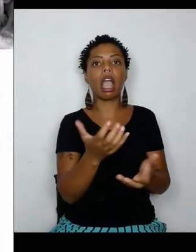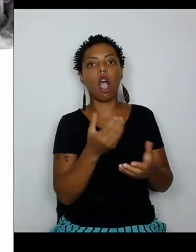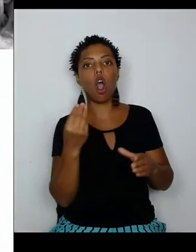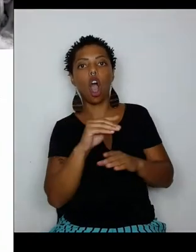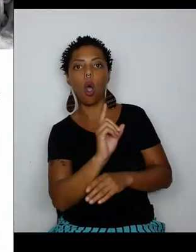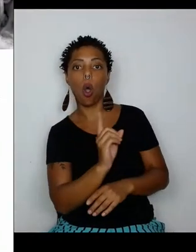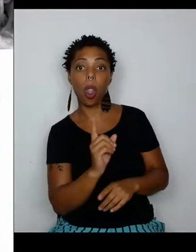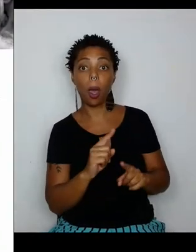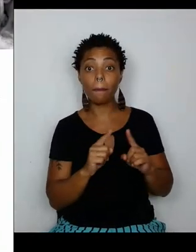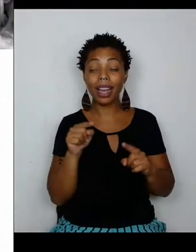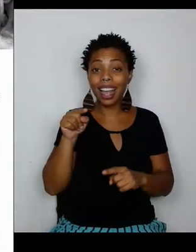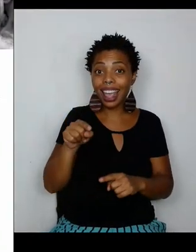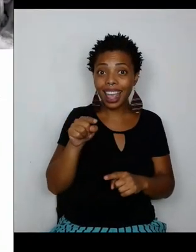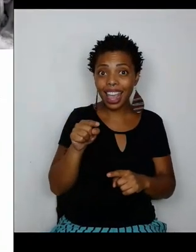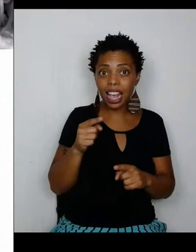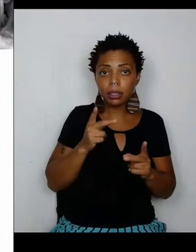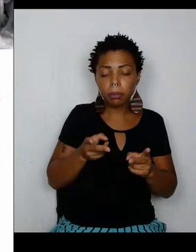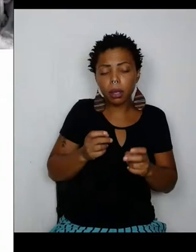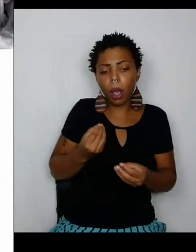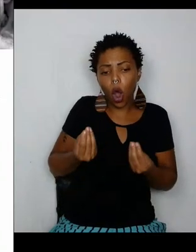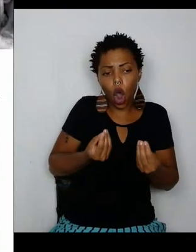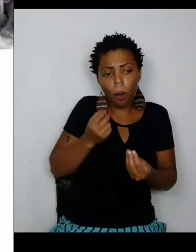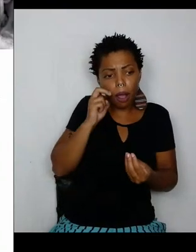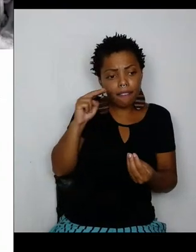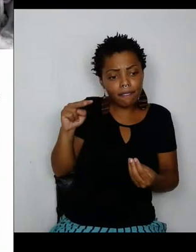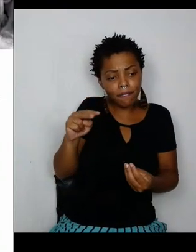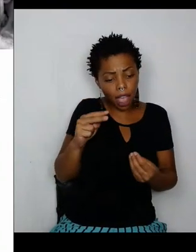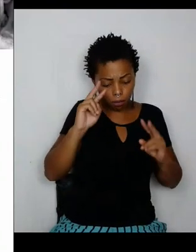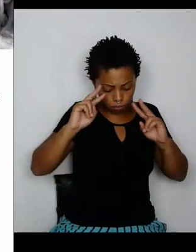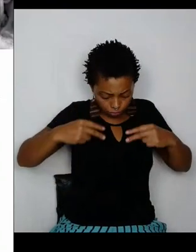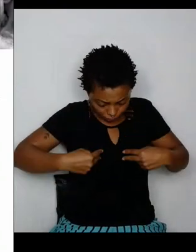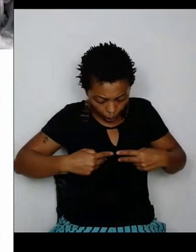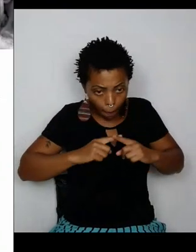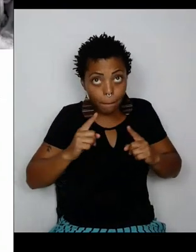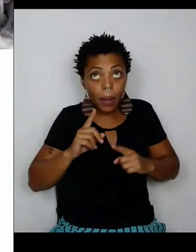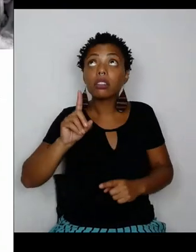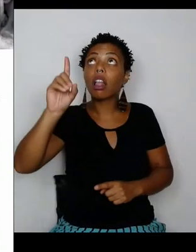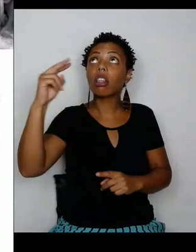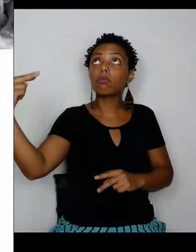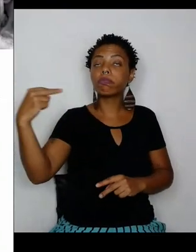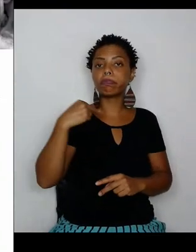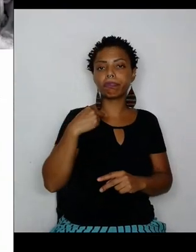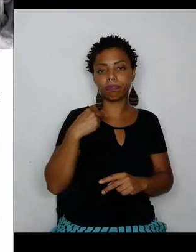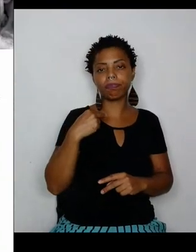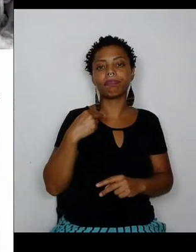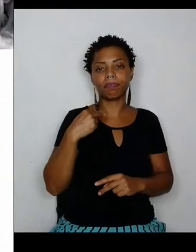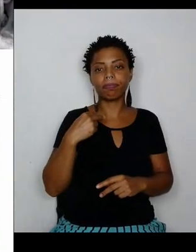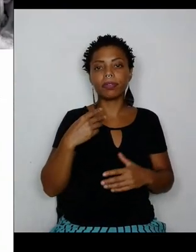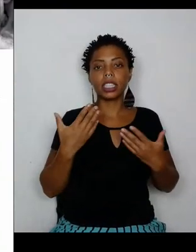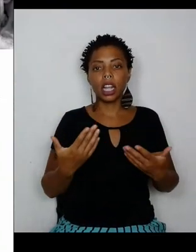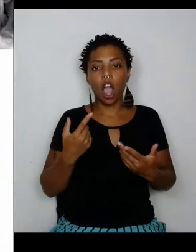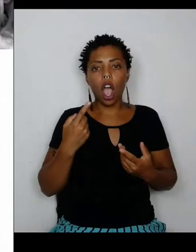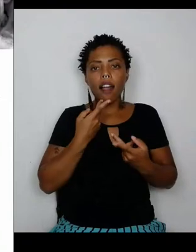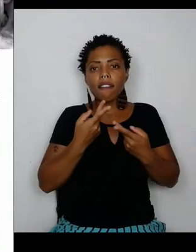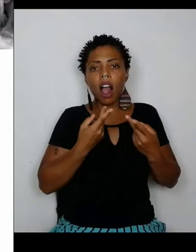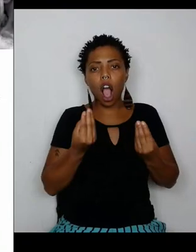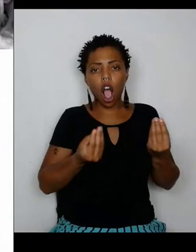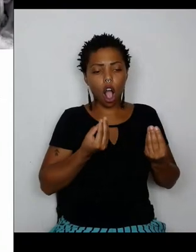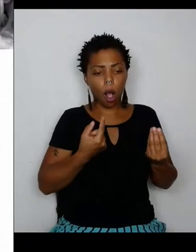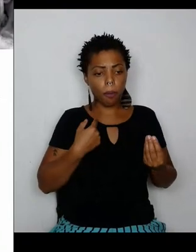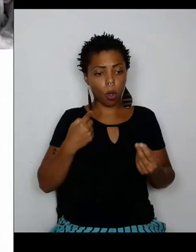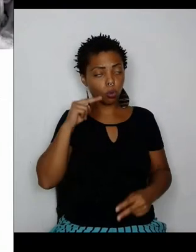eyes the gaze of the holy face reflects a viewer in the perfecting unity with the divine by transcending the physical